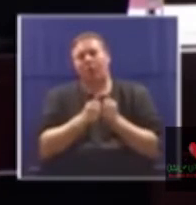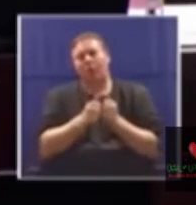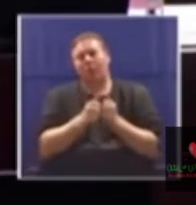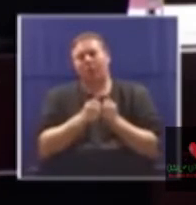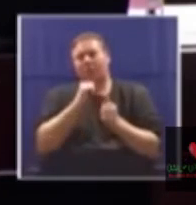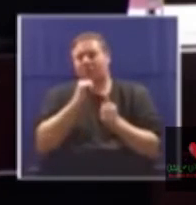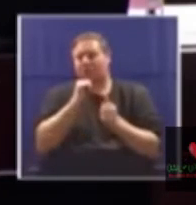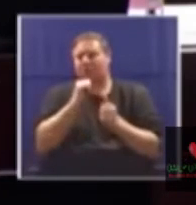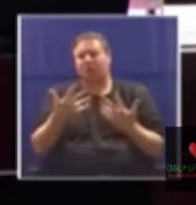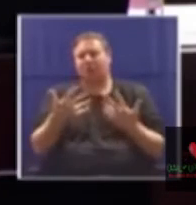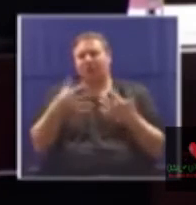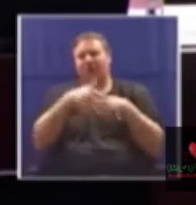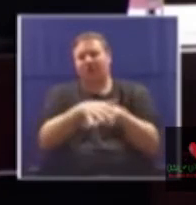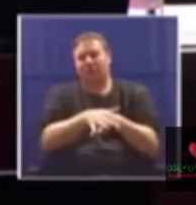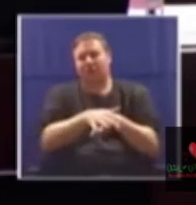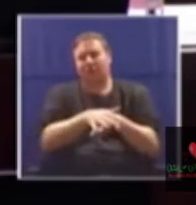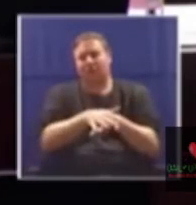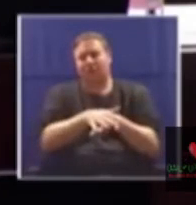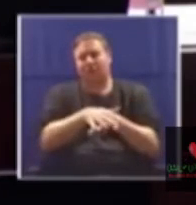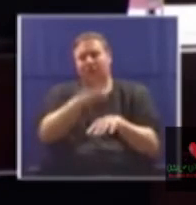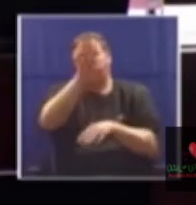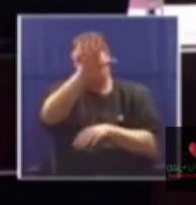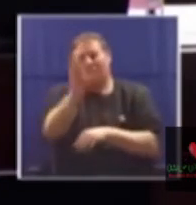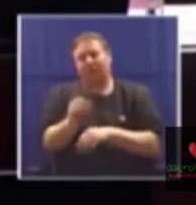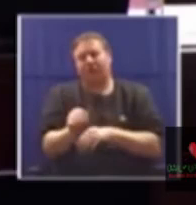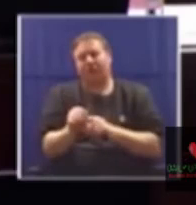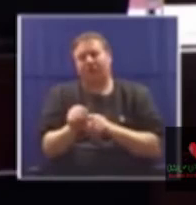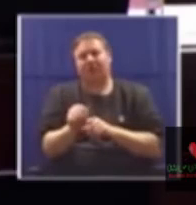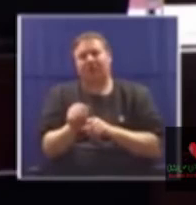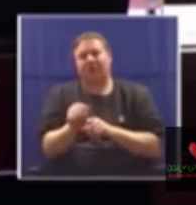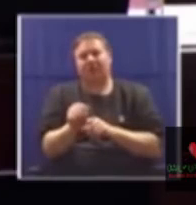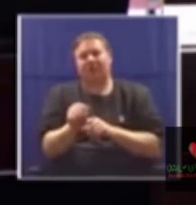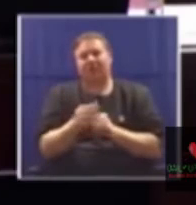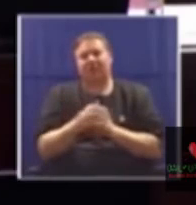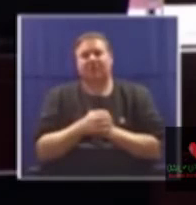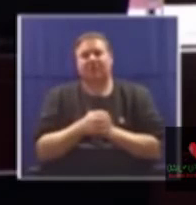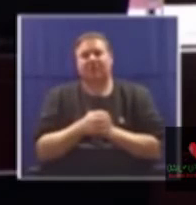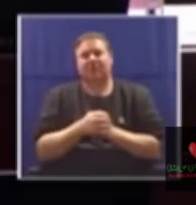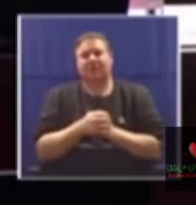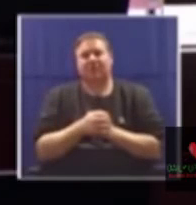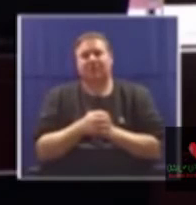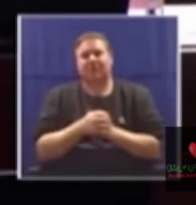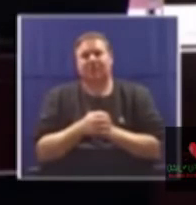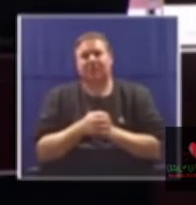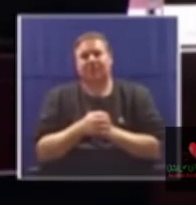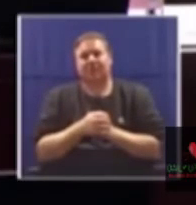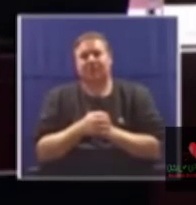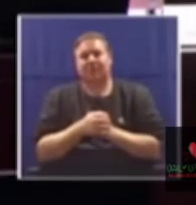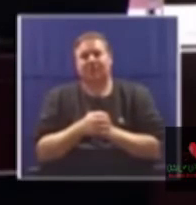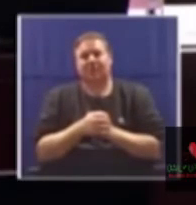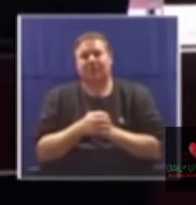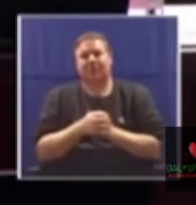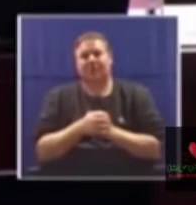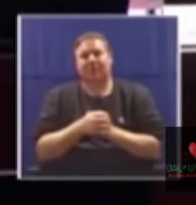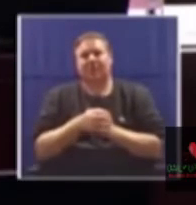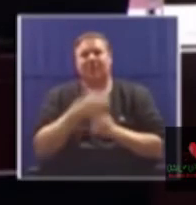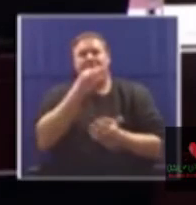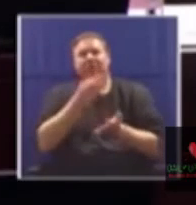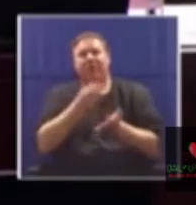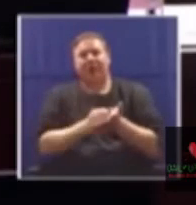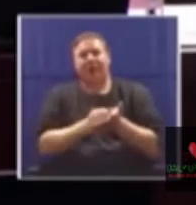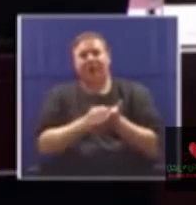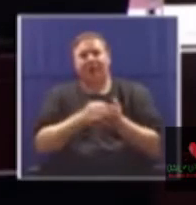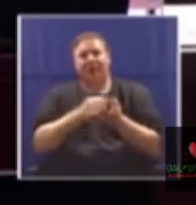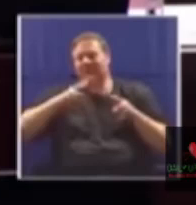of integration of the African continent. Against the advice of Ahmed Ben Bella, against the advice of